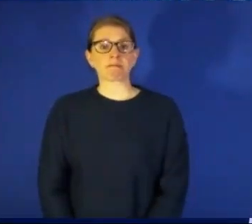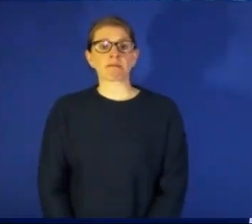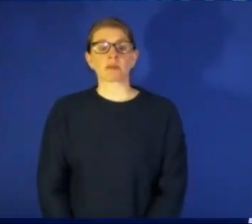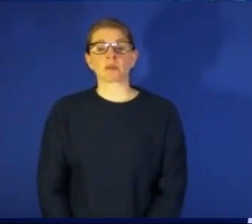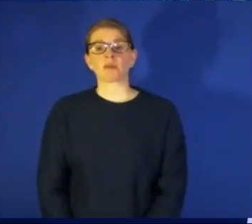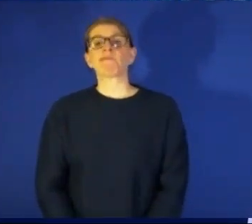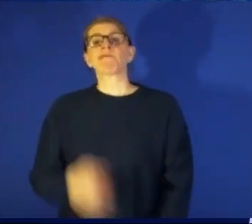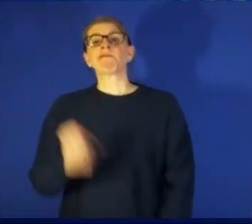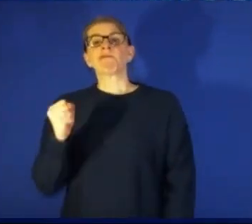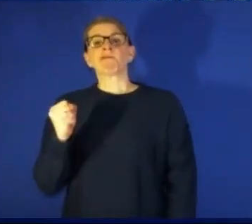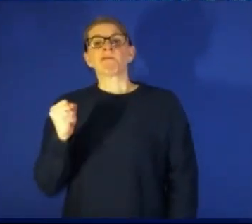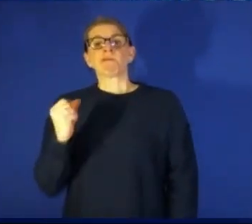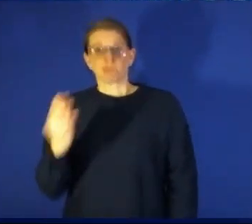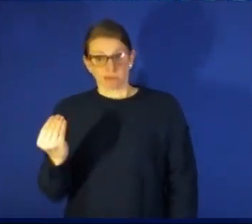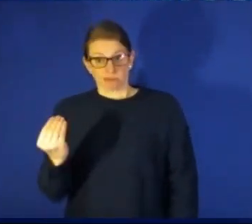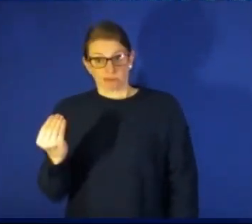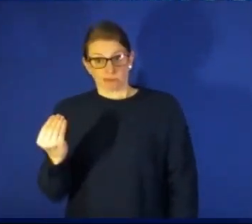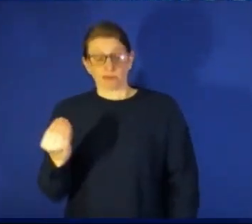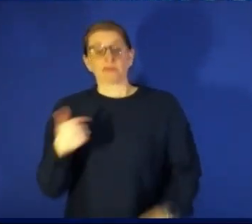So I can tell you this.